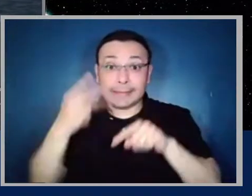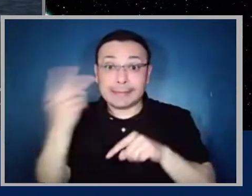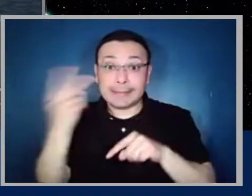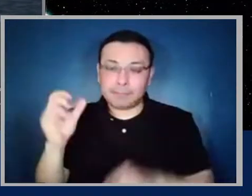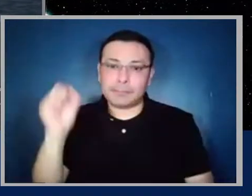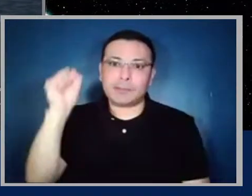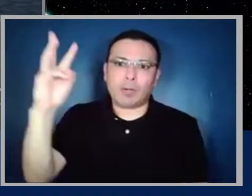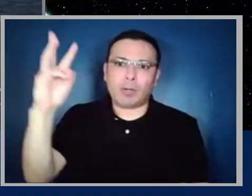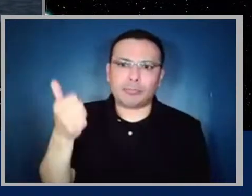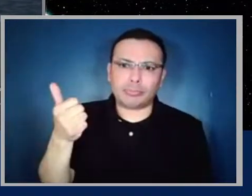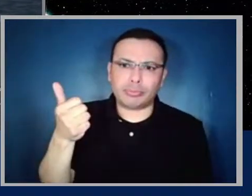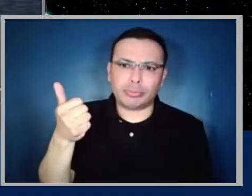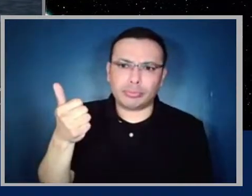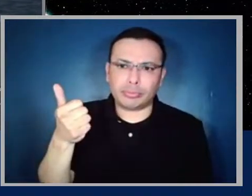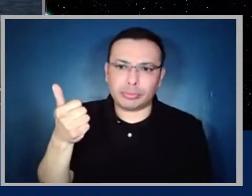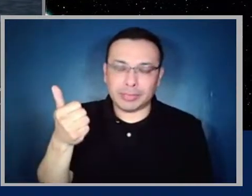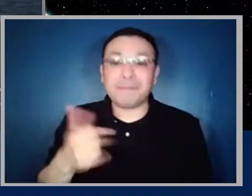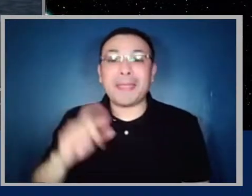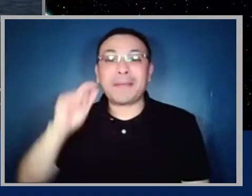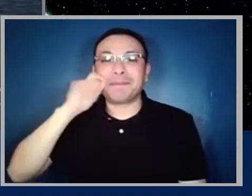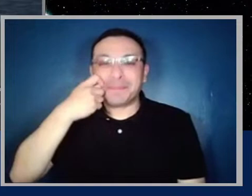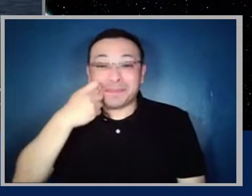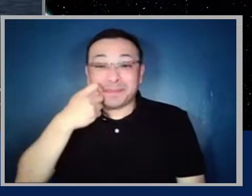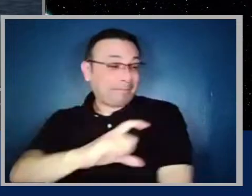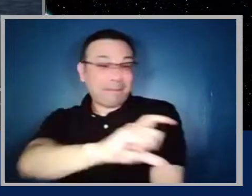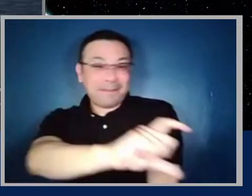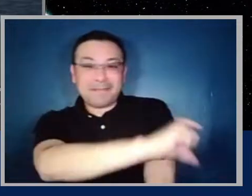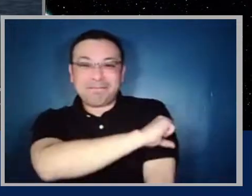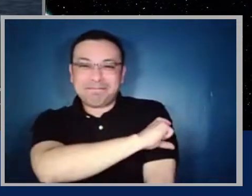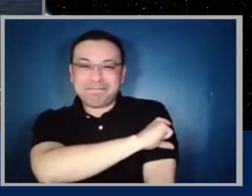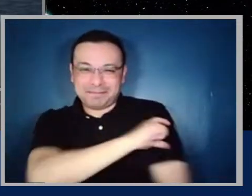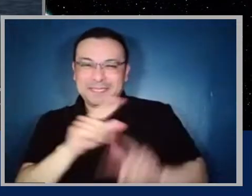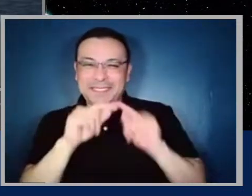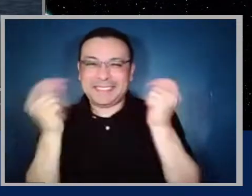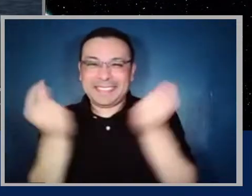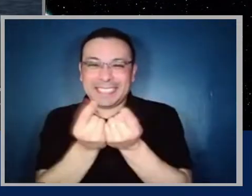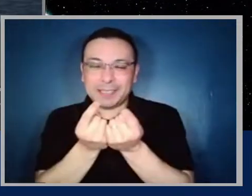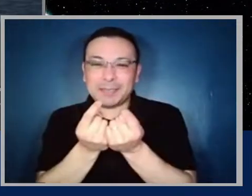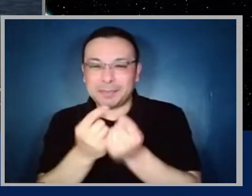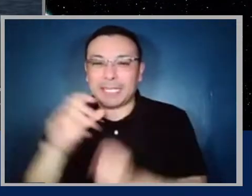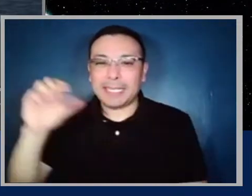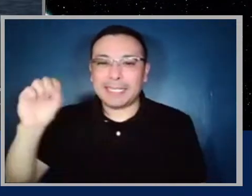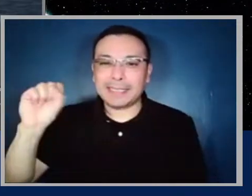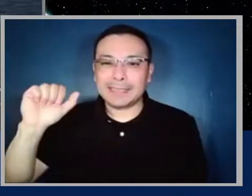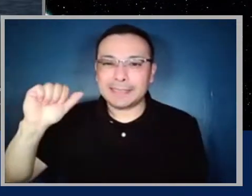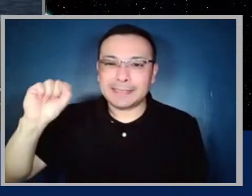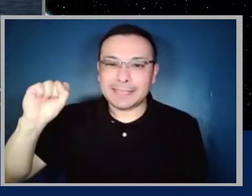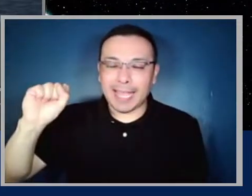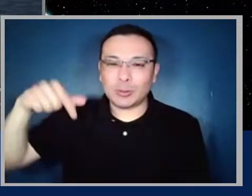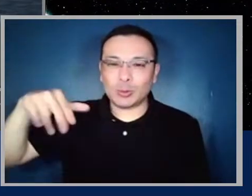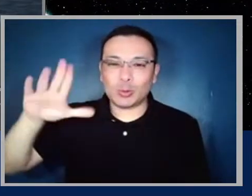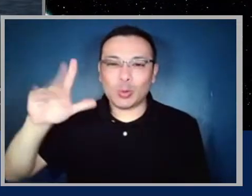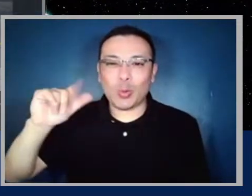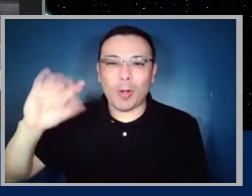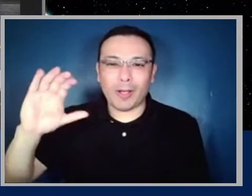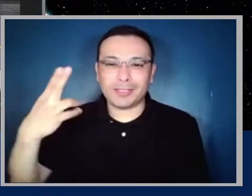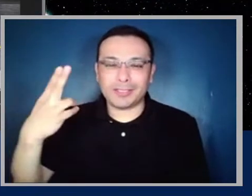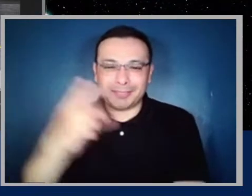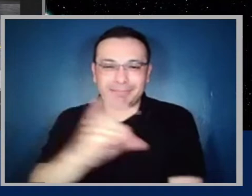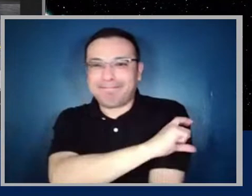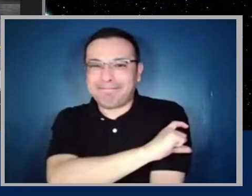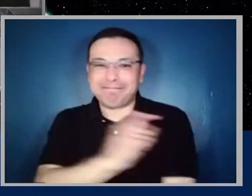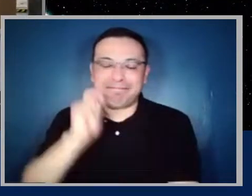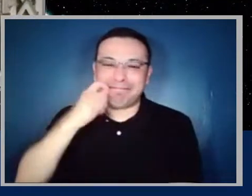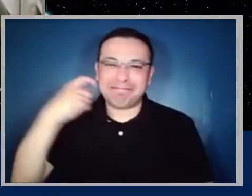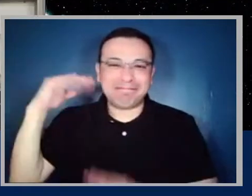best patch, Sasquatch patch. Sasquatch patch. Yeah. Yeah, I love it. Real quick, I want to illustrate this